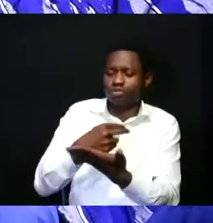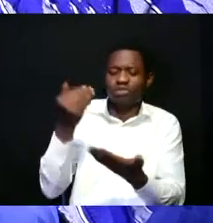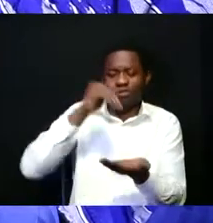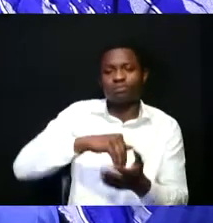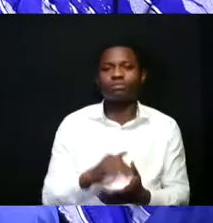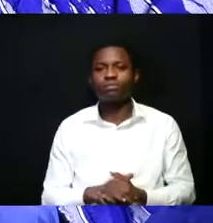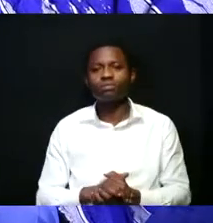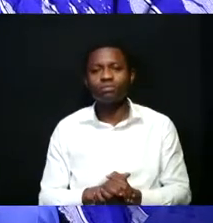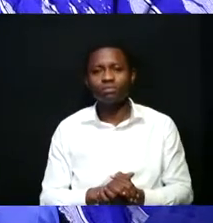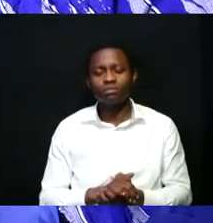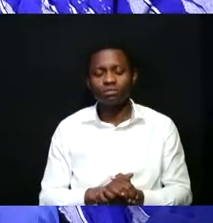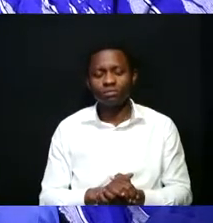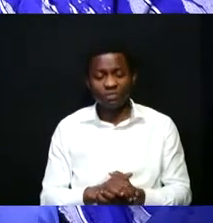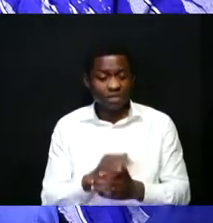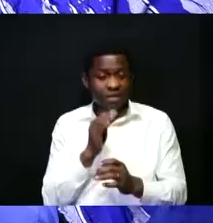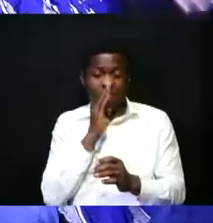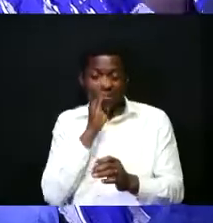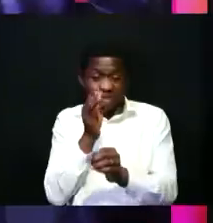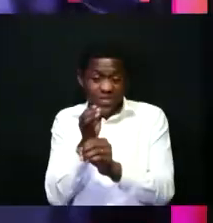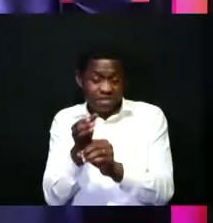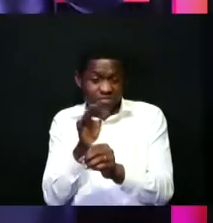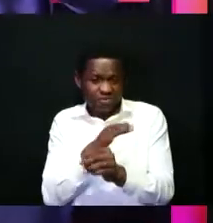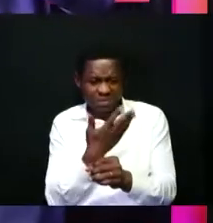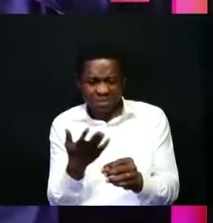Be careful what you call impossible. The